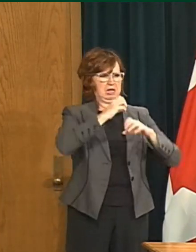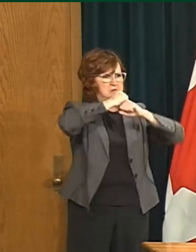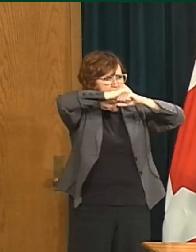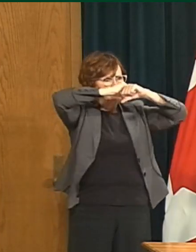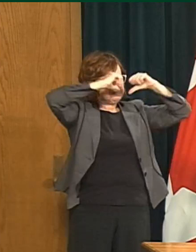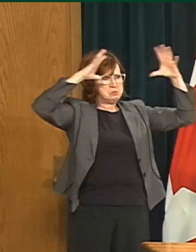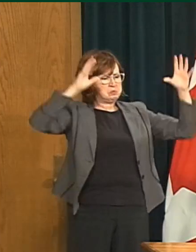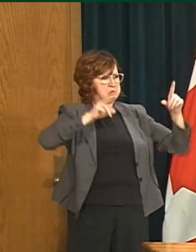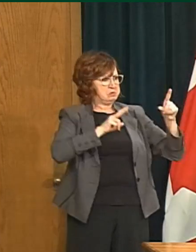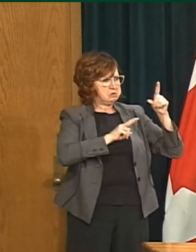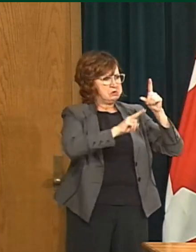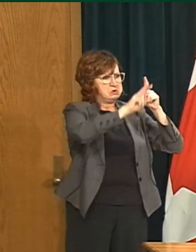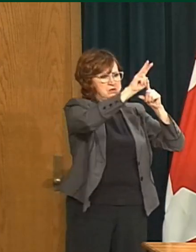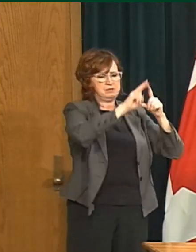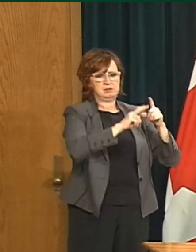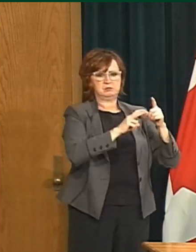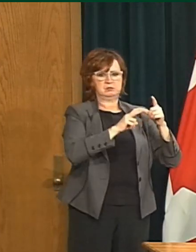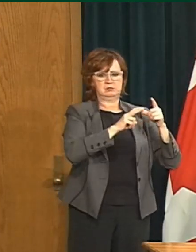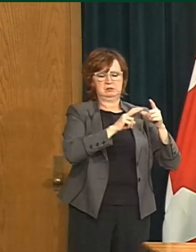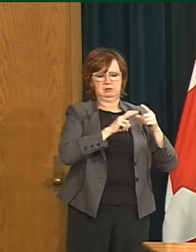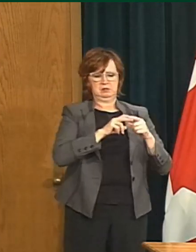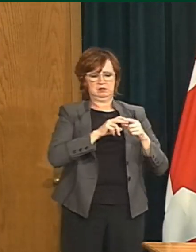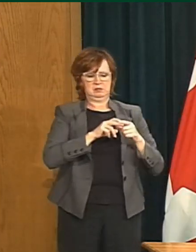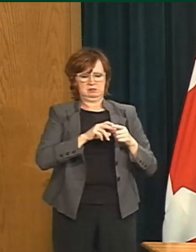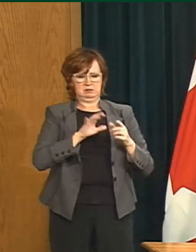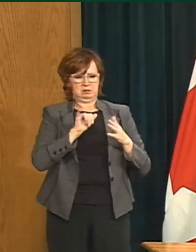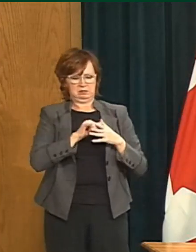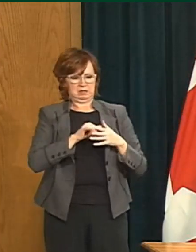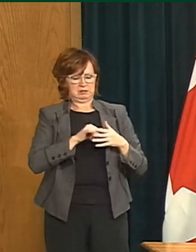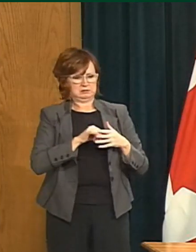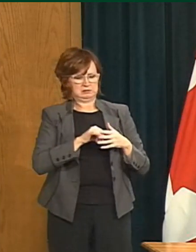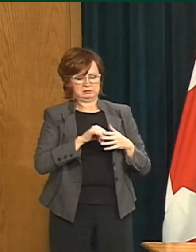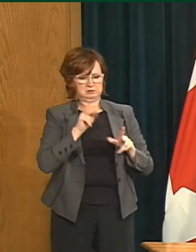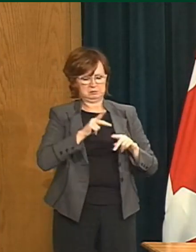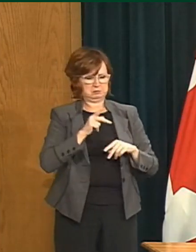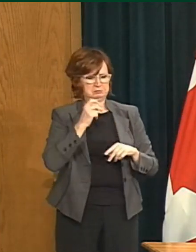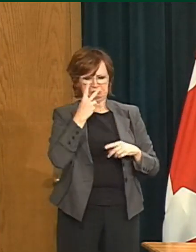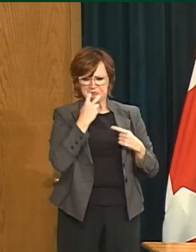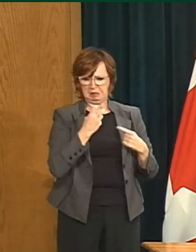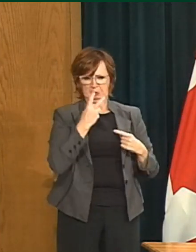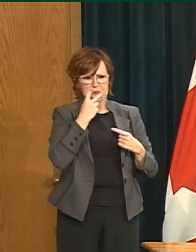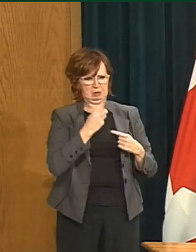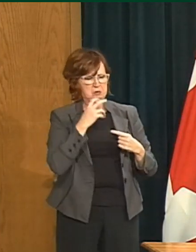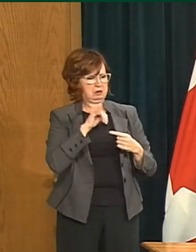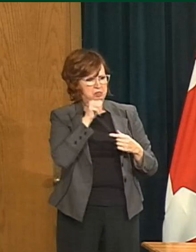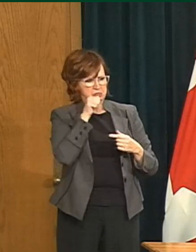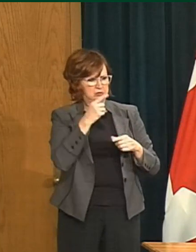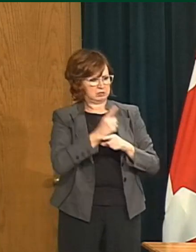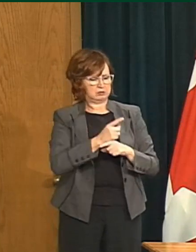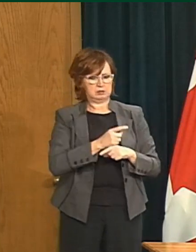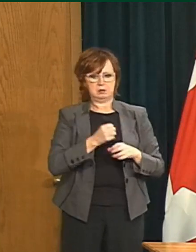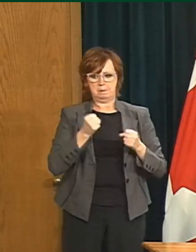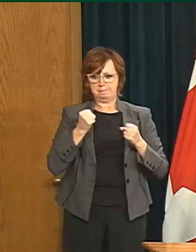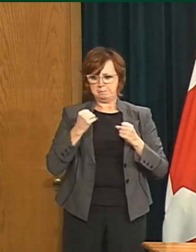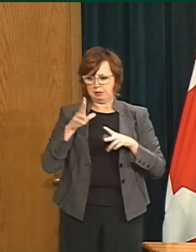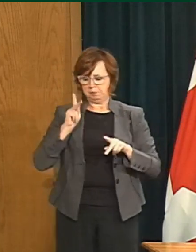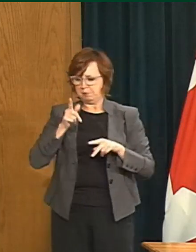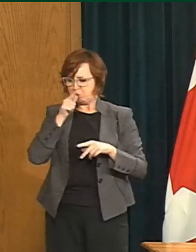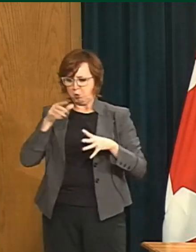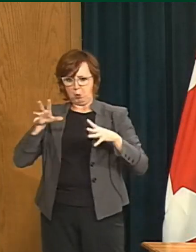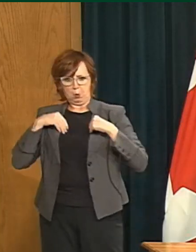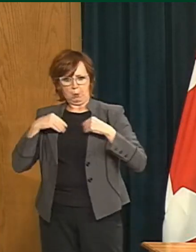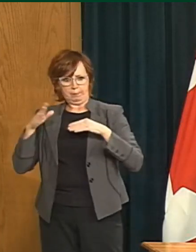going to delay the needed reopening of the economy? There's a lot of concern coming from business types,